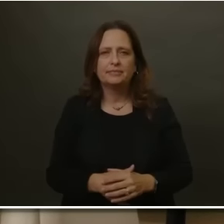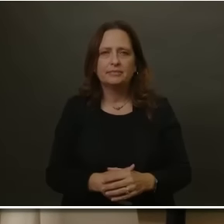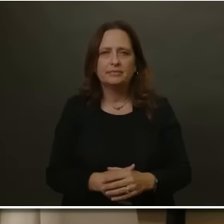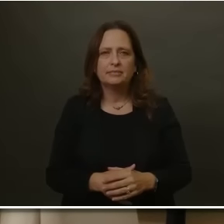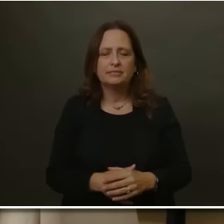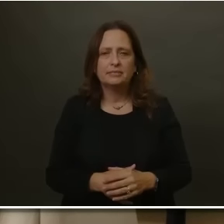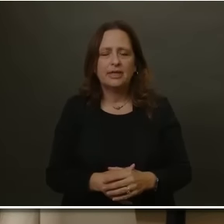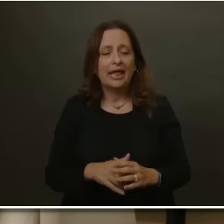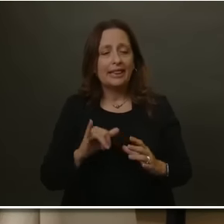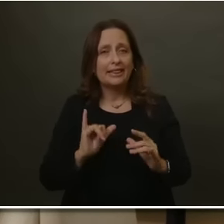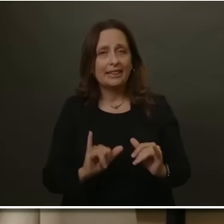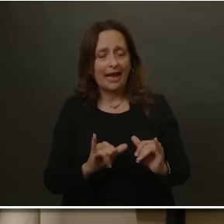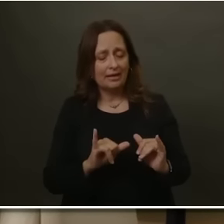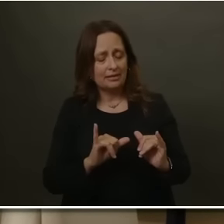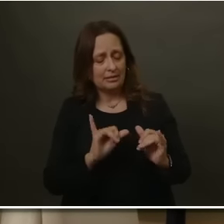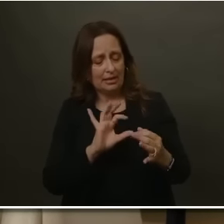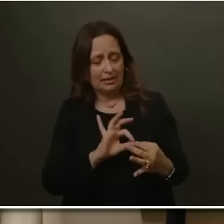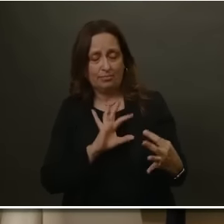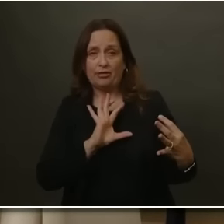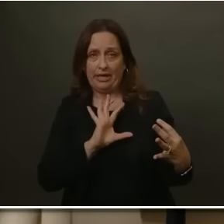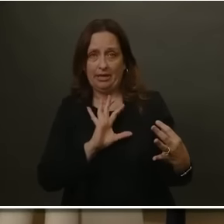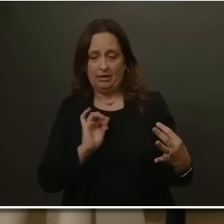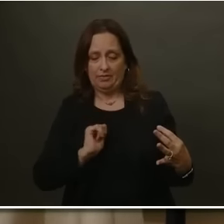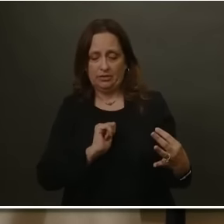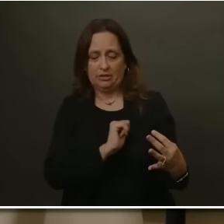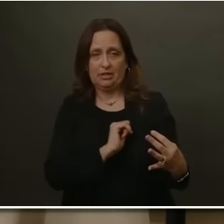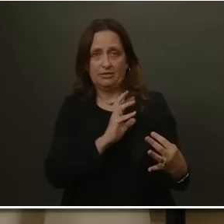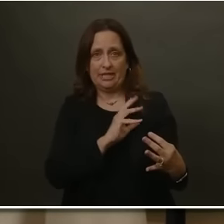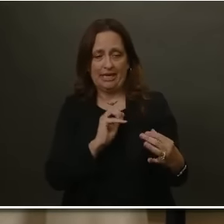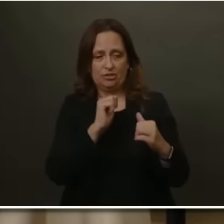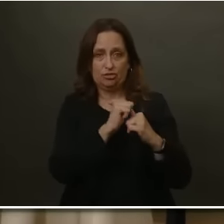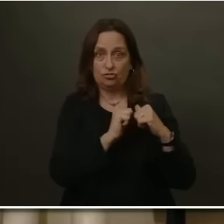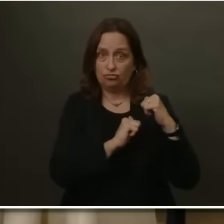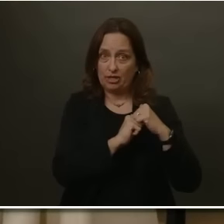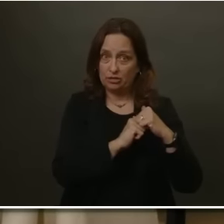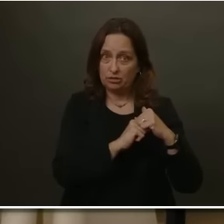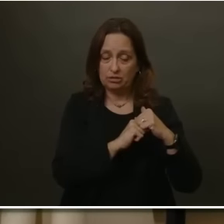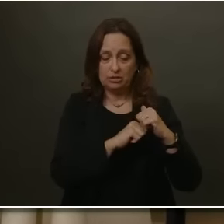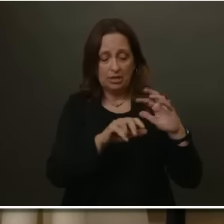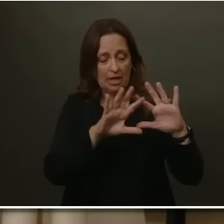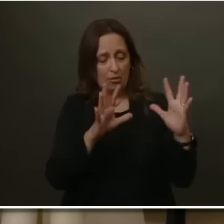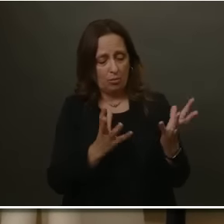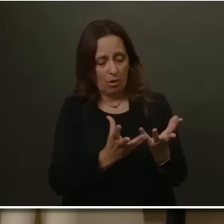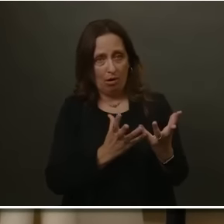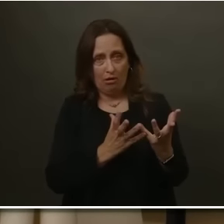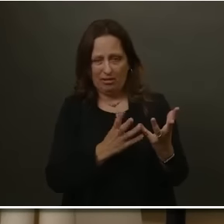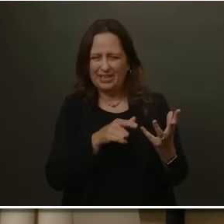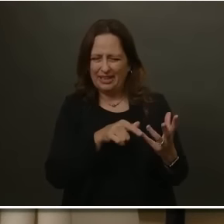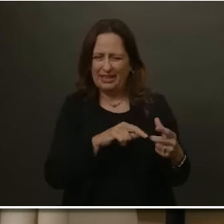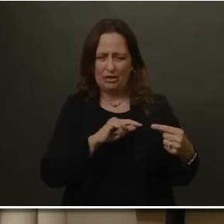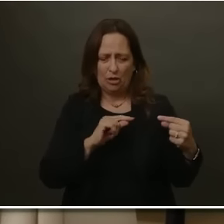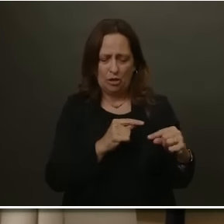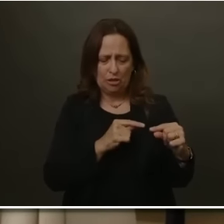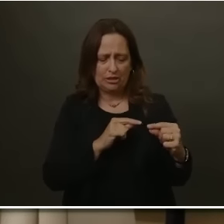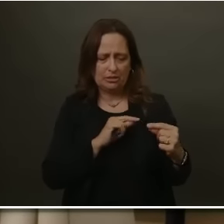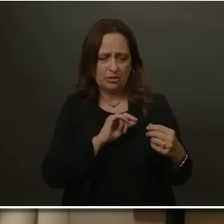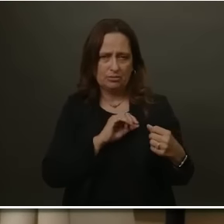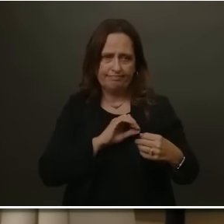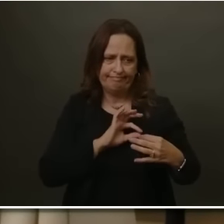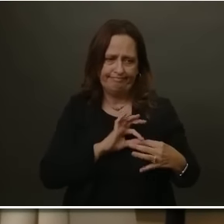Now, this unbinding and liberating of ourselves and our structures and our hurting world will take all the resilience we